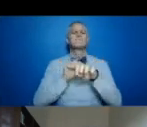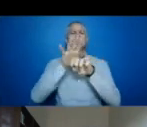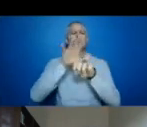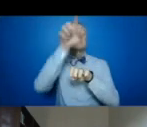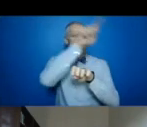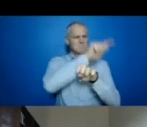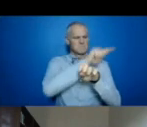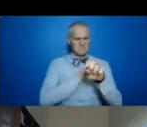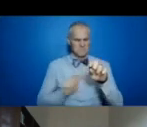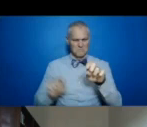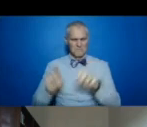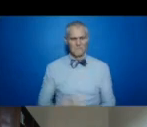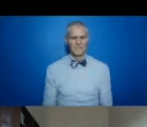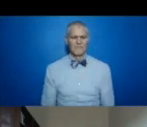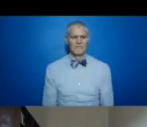You get